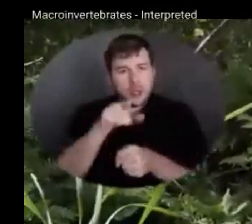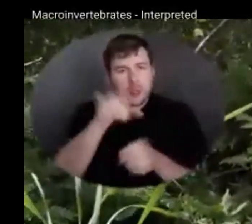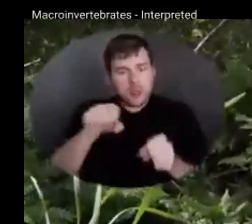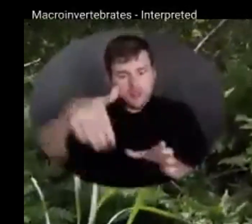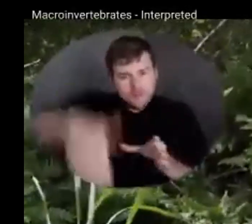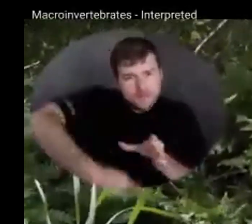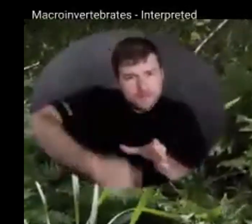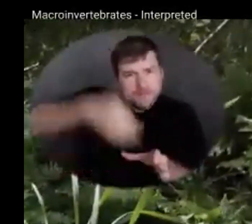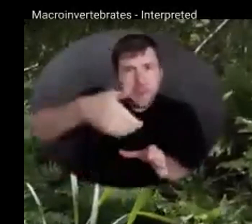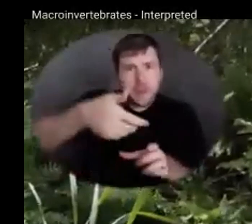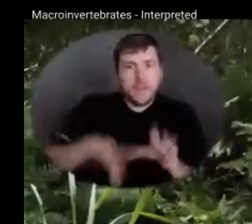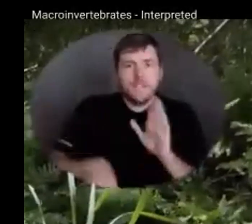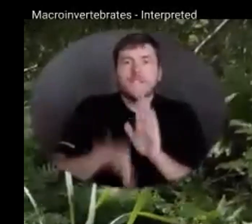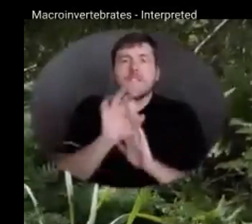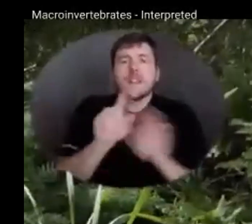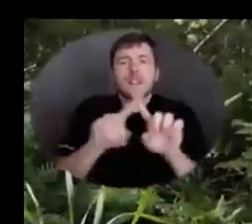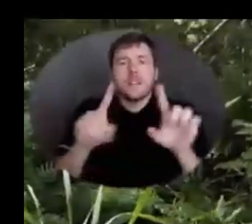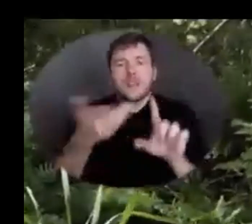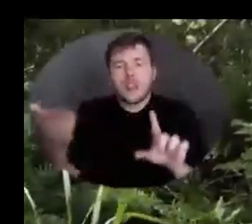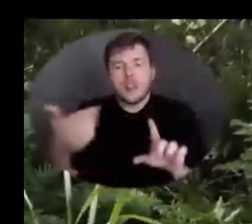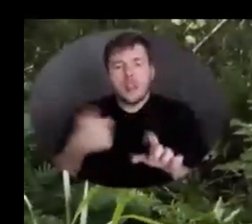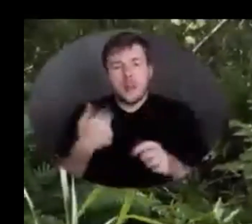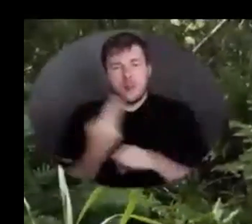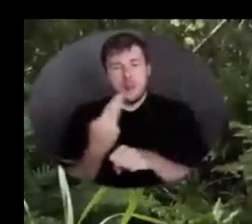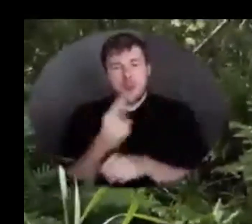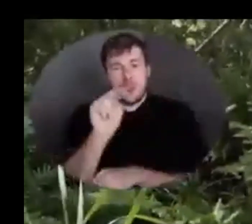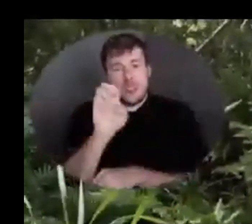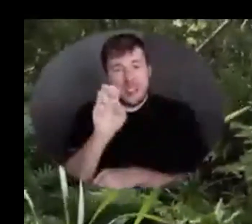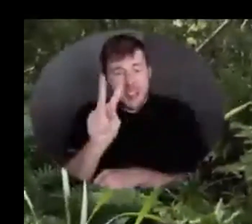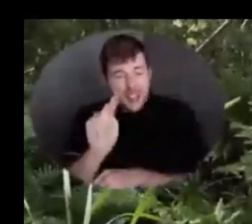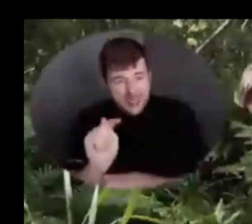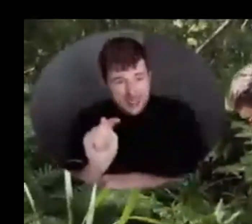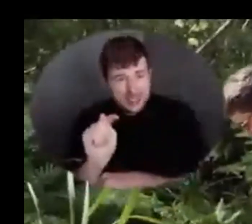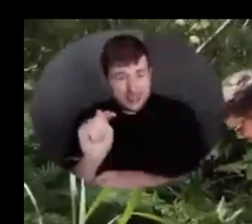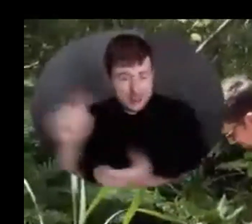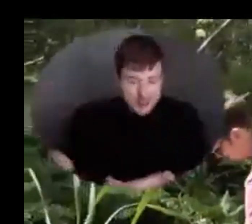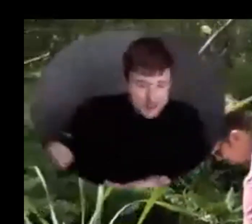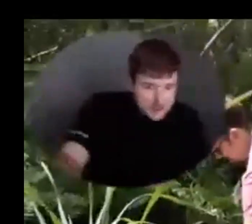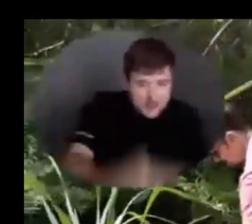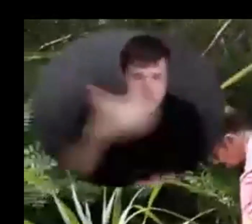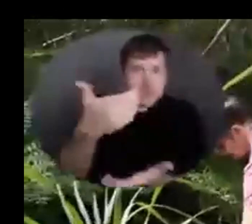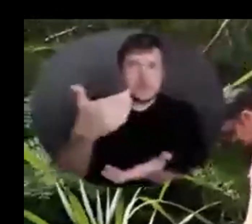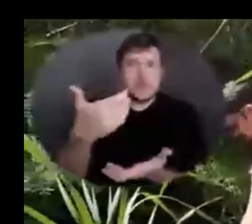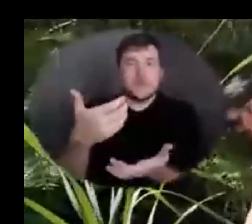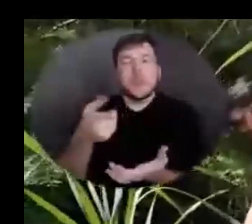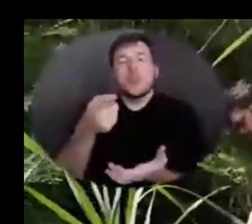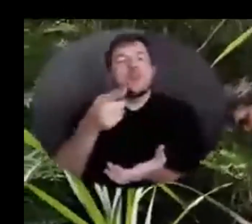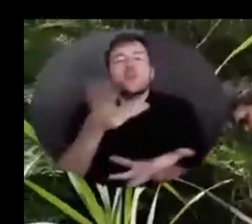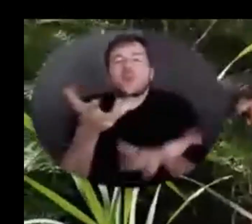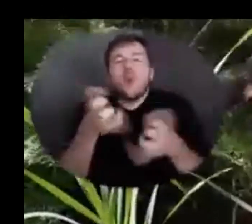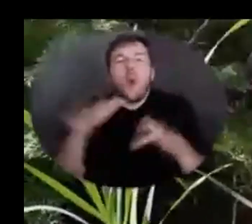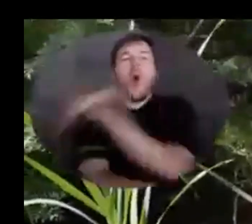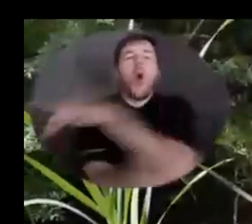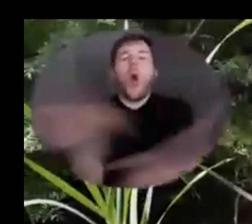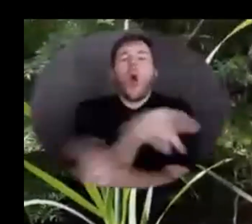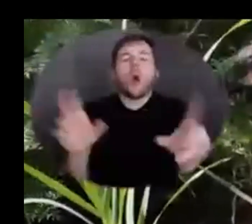basically dip in and probably find something. But I'm going to try to get the most use out of this net and try to get a lot of good stuff out here. Kind of dig down. Again, you're